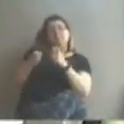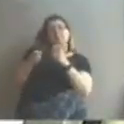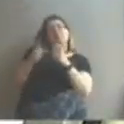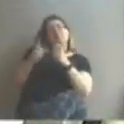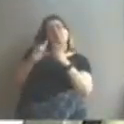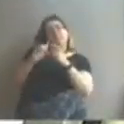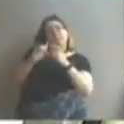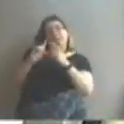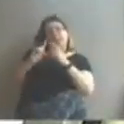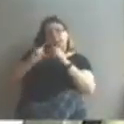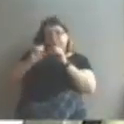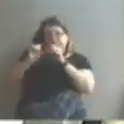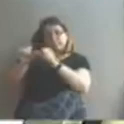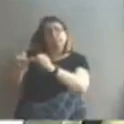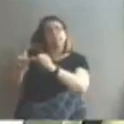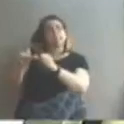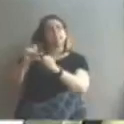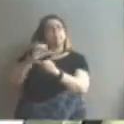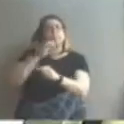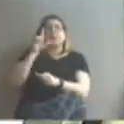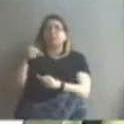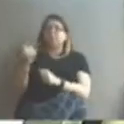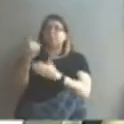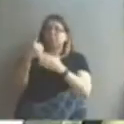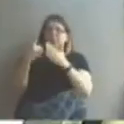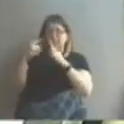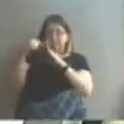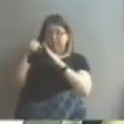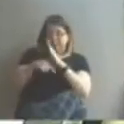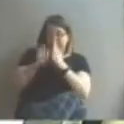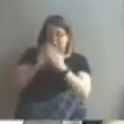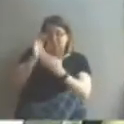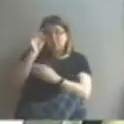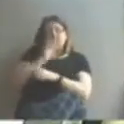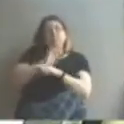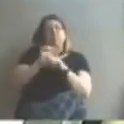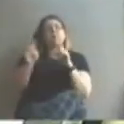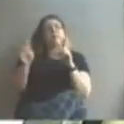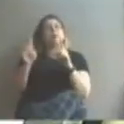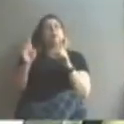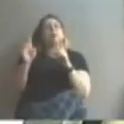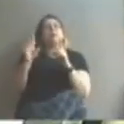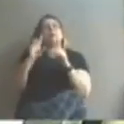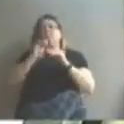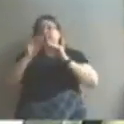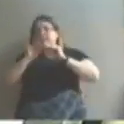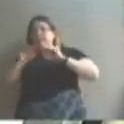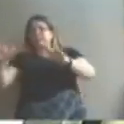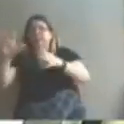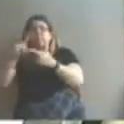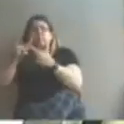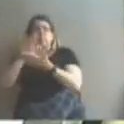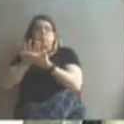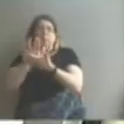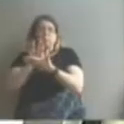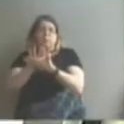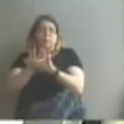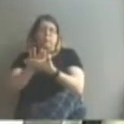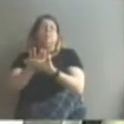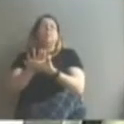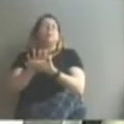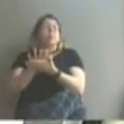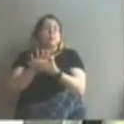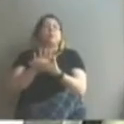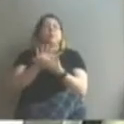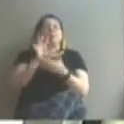and build coherence around not just what deeper learning is, but also to push into our schools. To that end, the